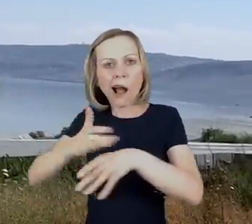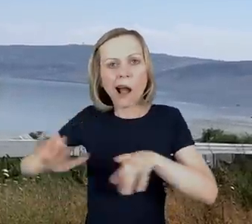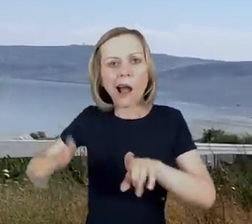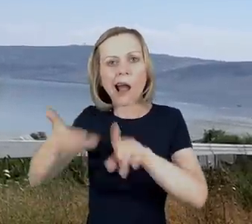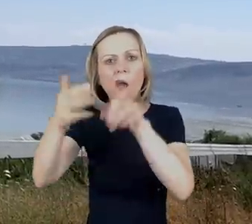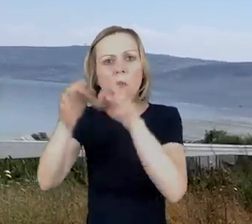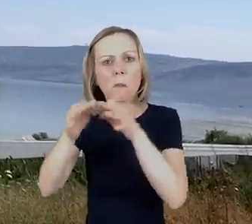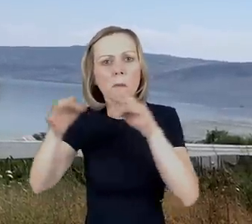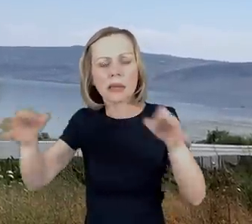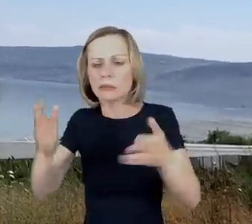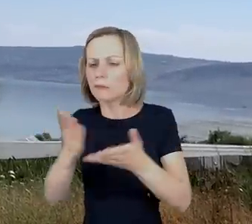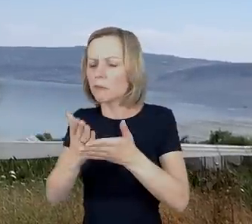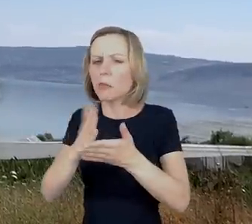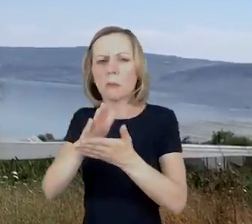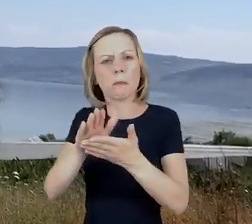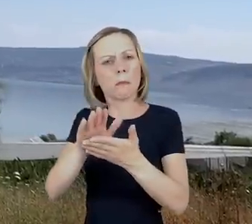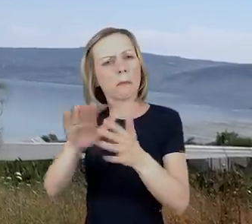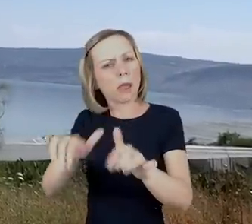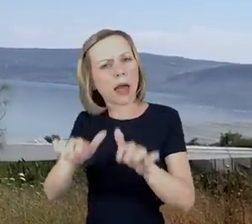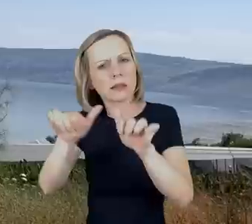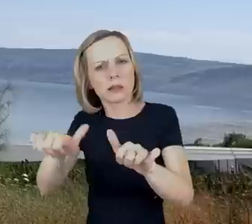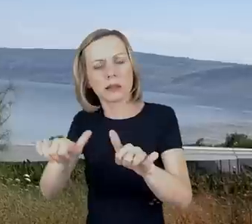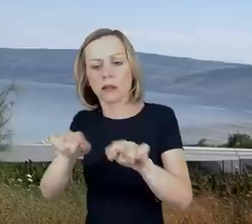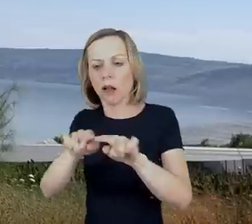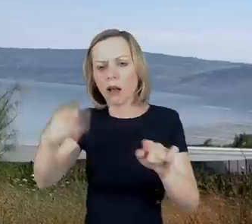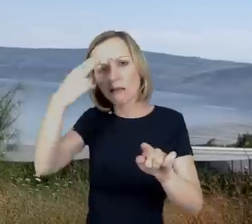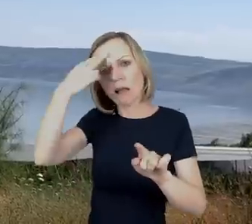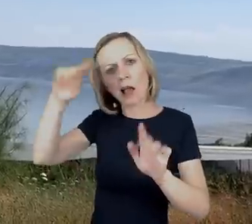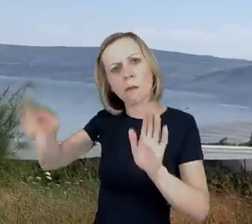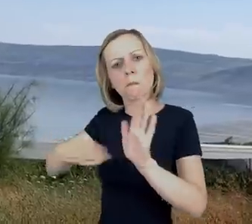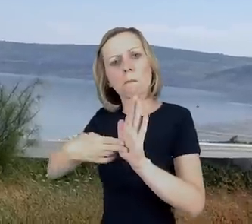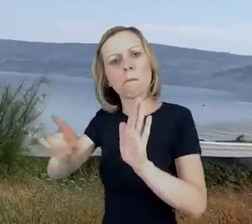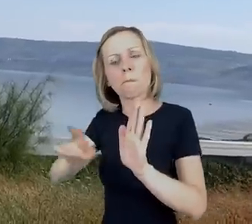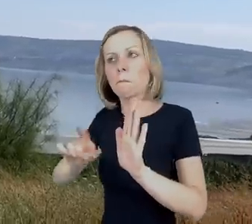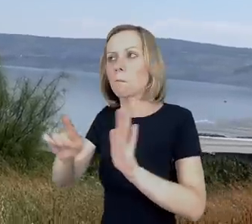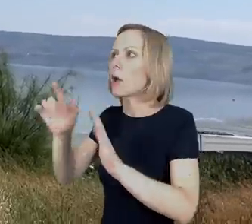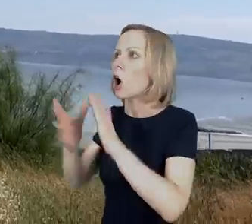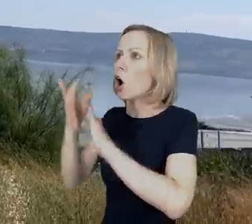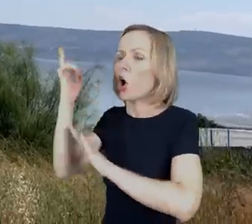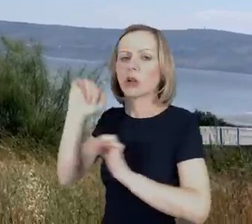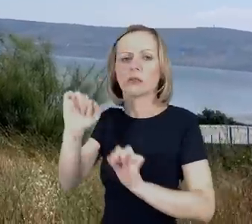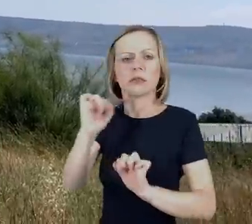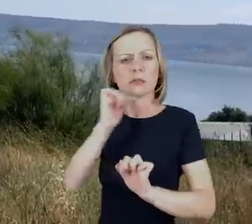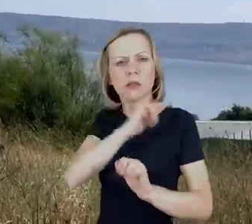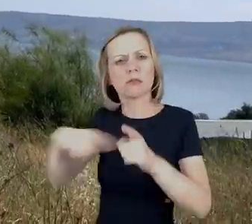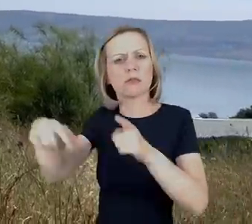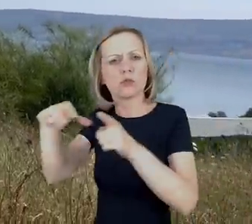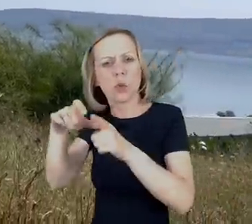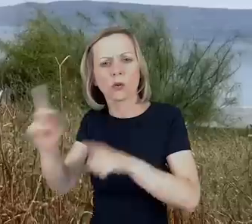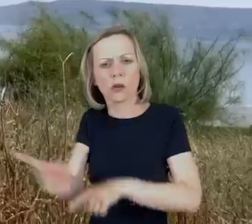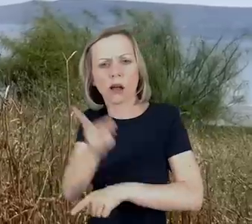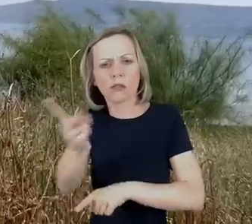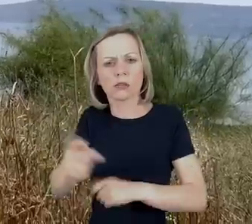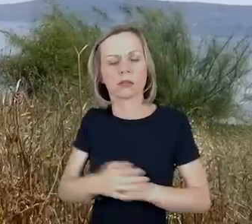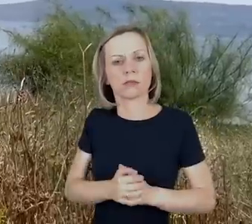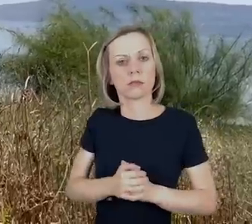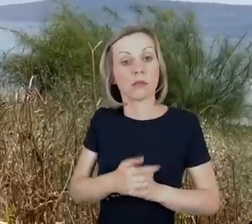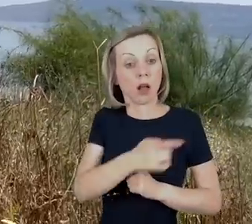Blessed are the peacemakers, for they shall be called the sons and daughters of God.